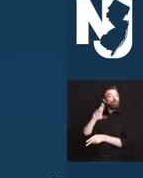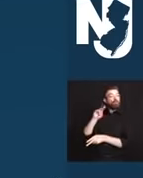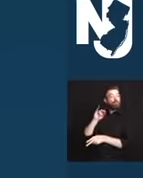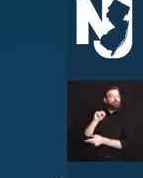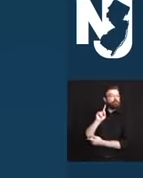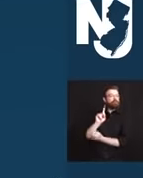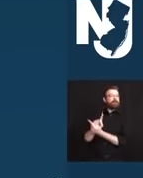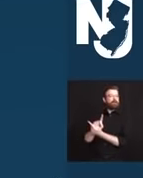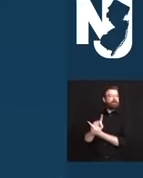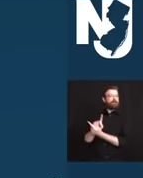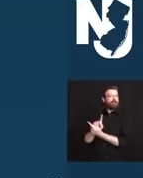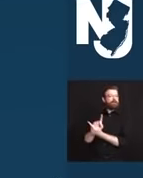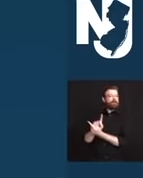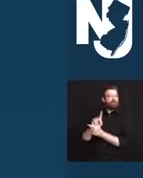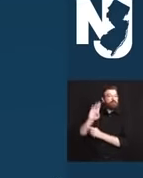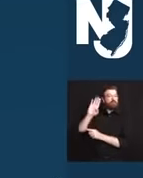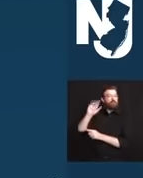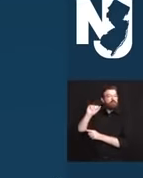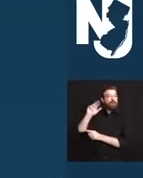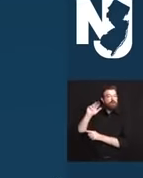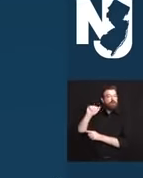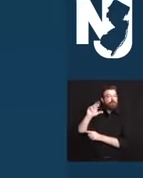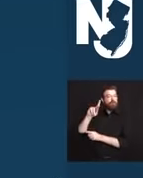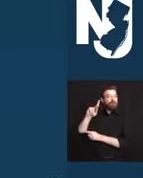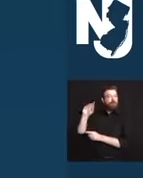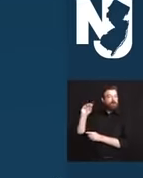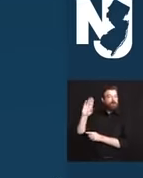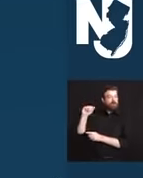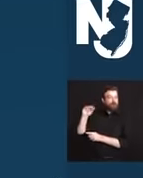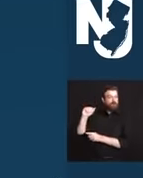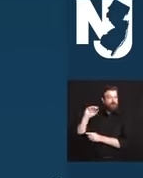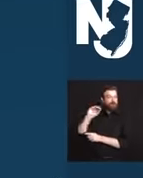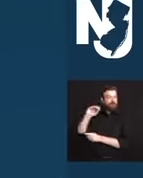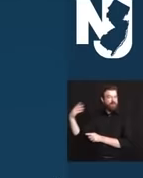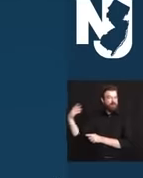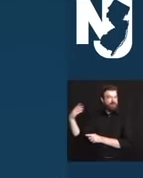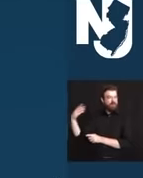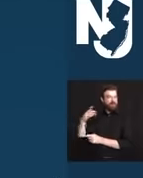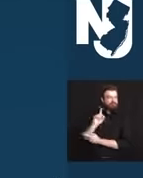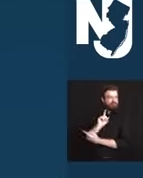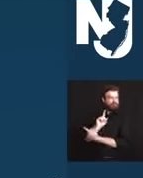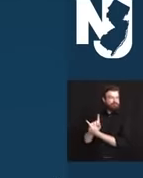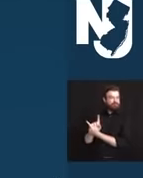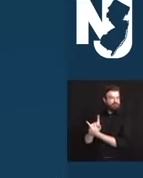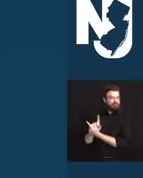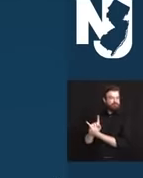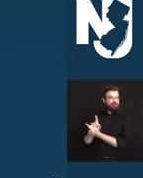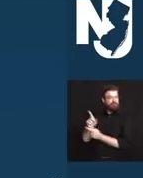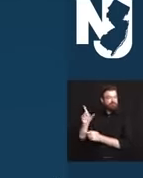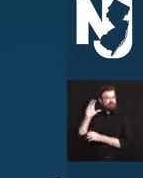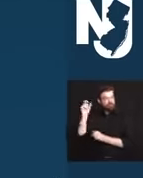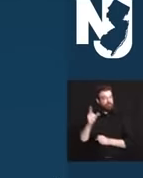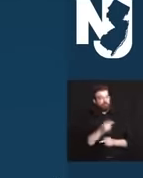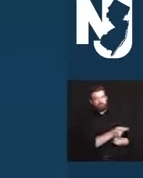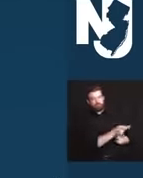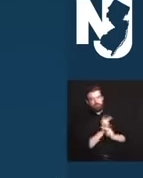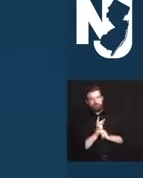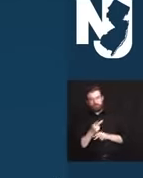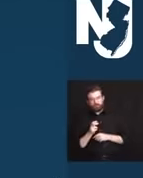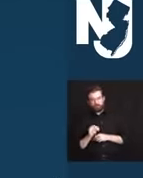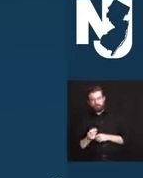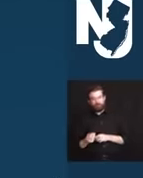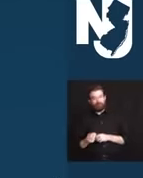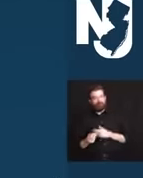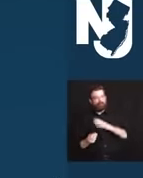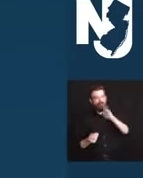pen and, as Jerry noted, did not give it back. I hope the president, if he's watching, can track that down. Jerry loved